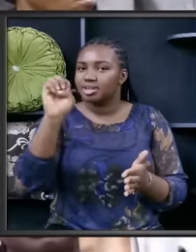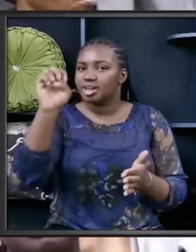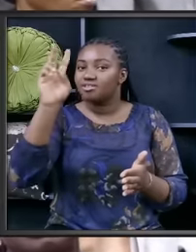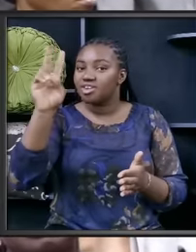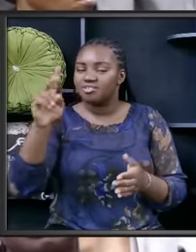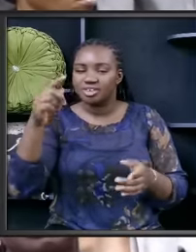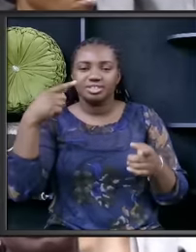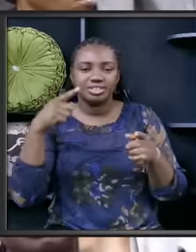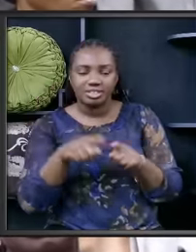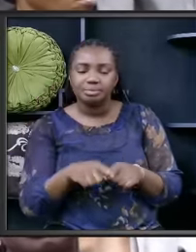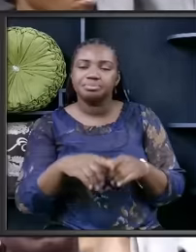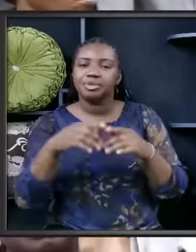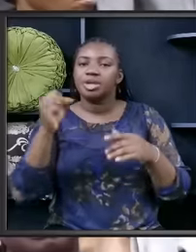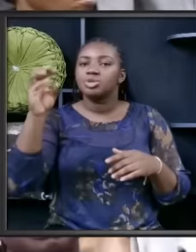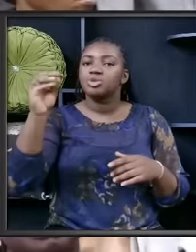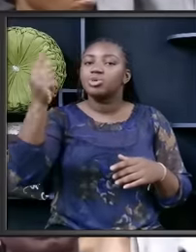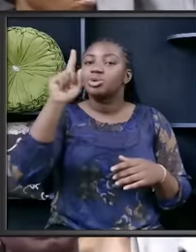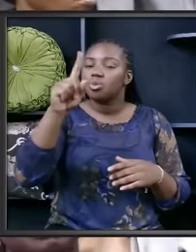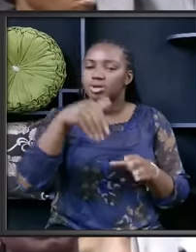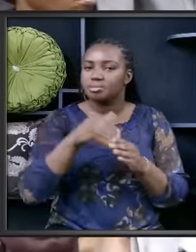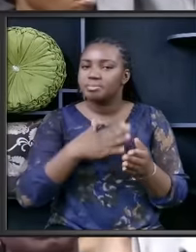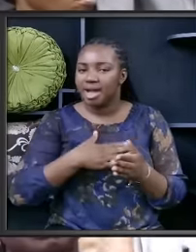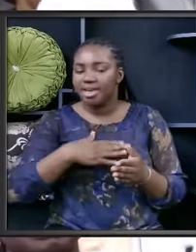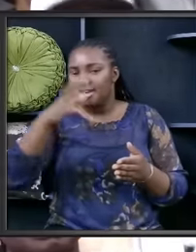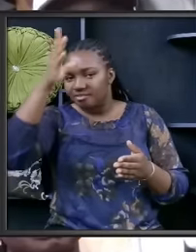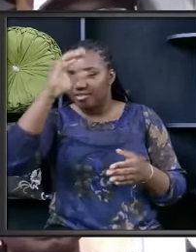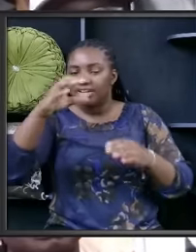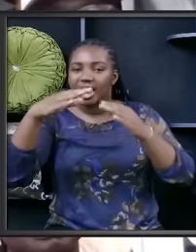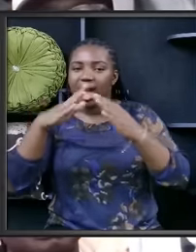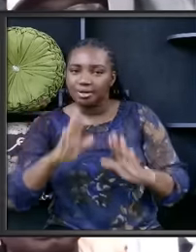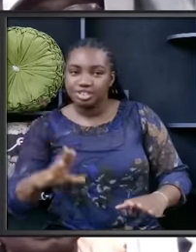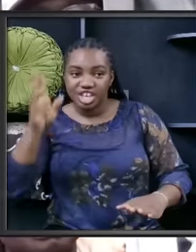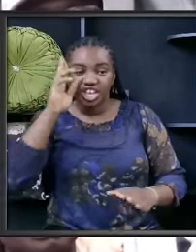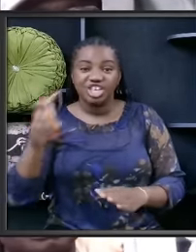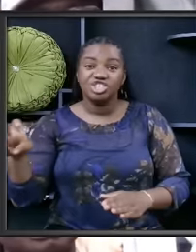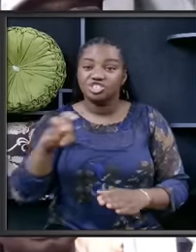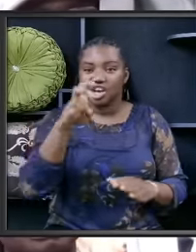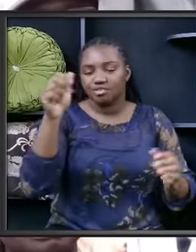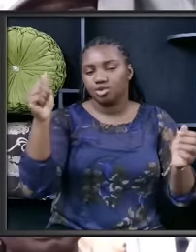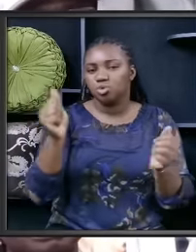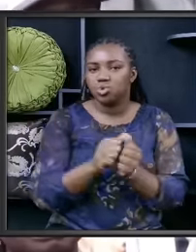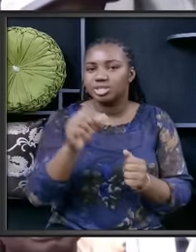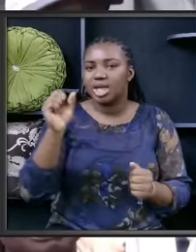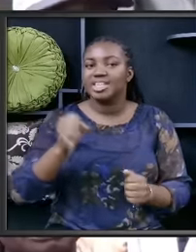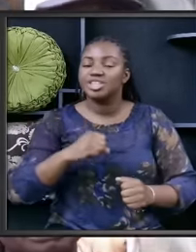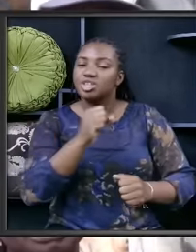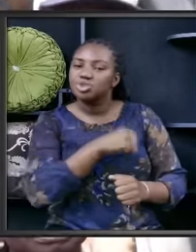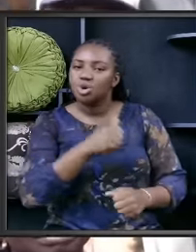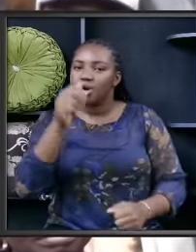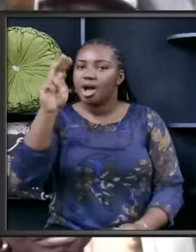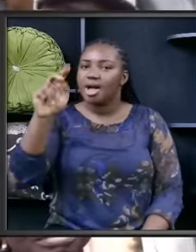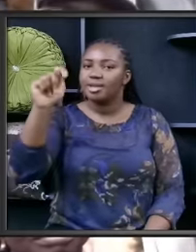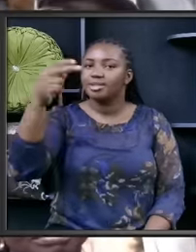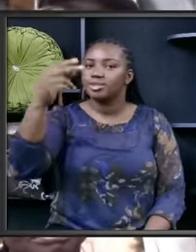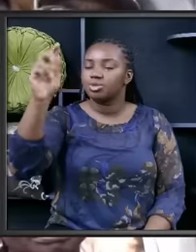one from my father's house. Now, he travel with Senator Anthony Agbo. He orga that time